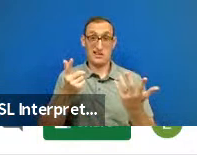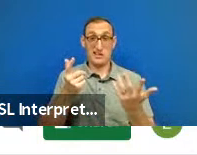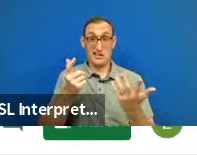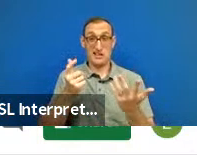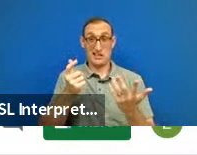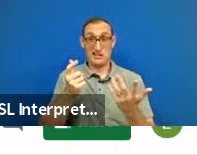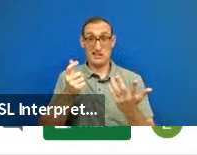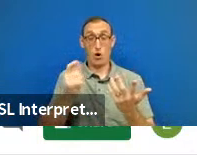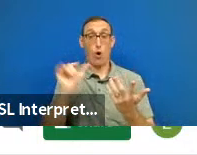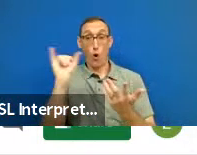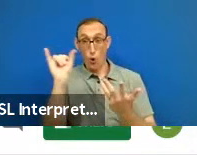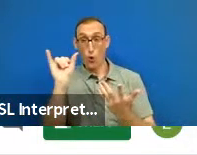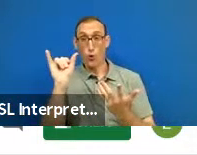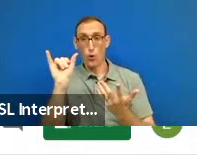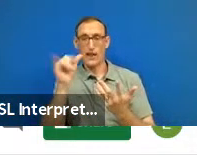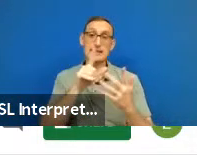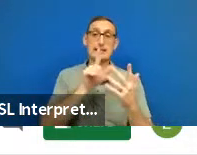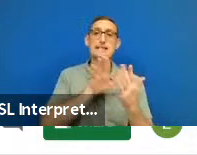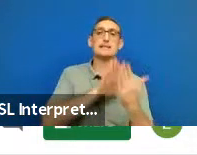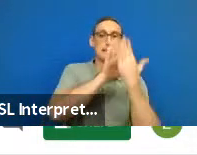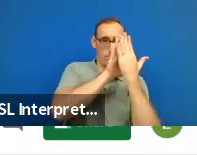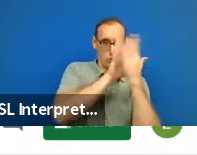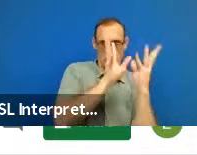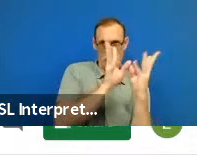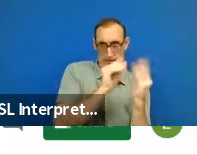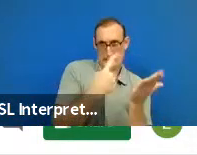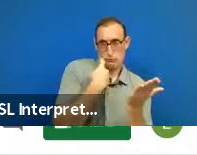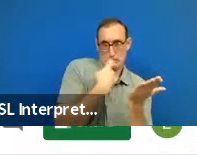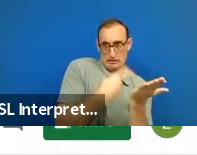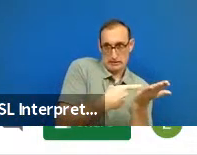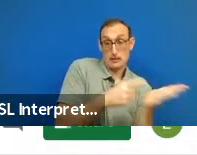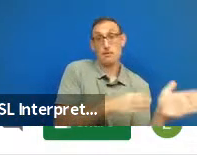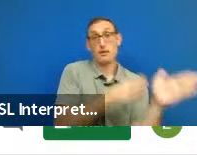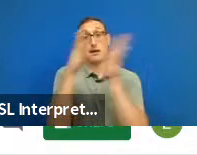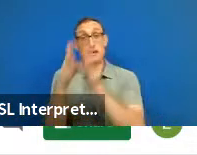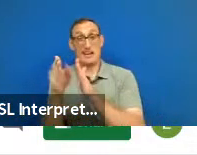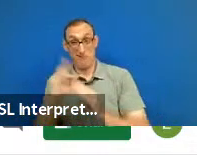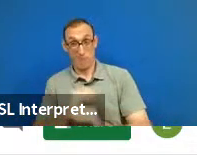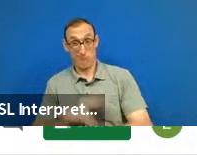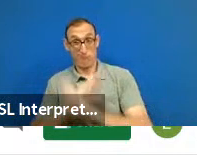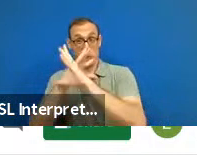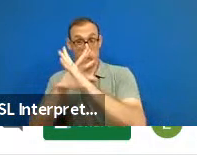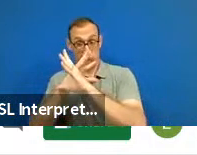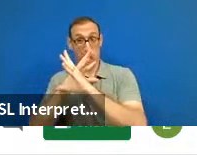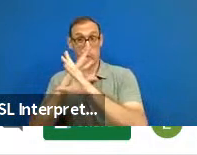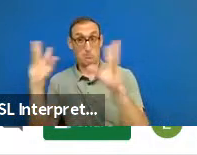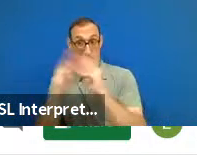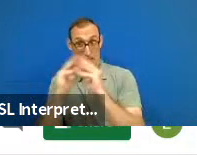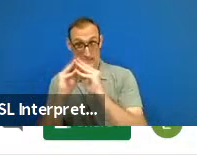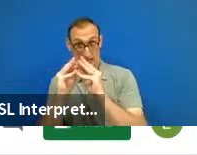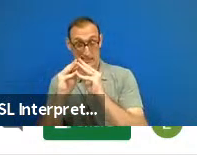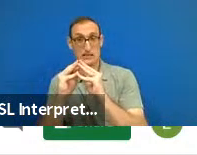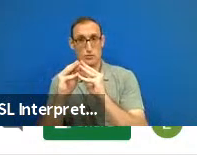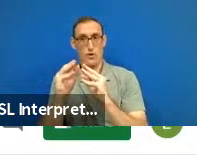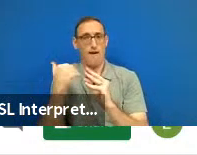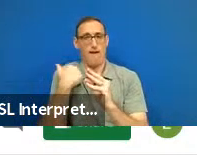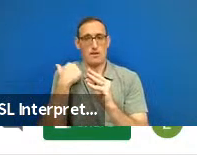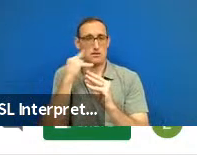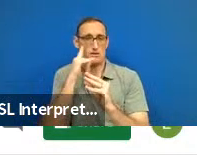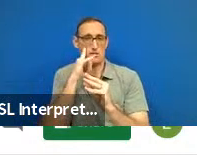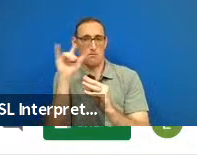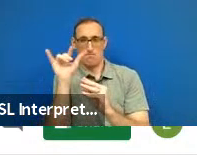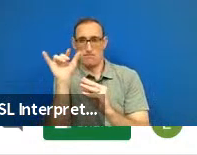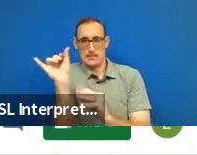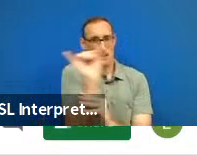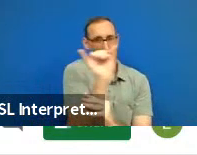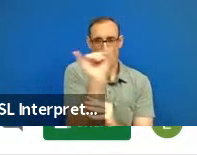meeting online, then we would get, you know, and we would be looking for not just how